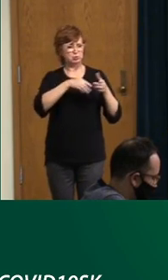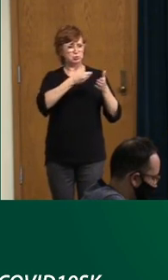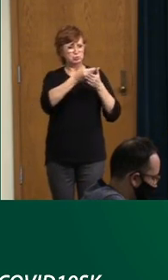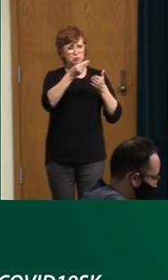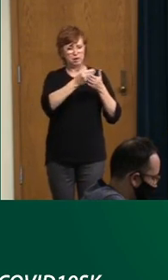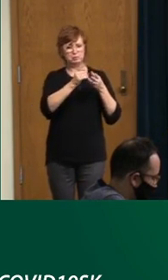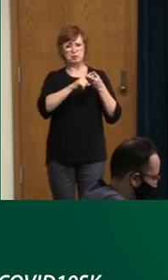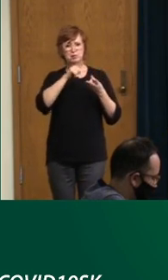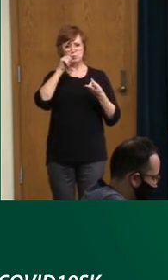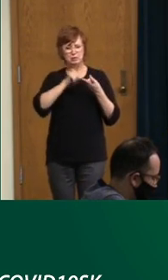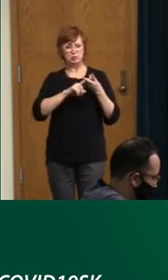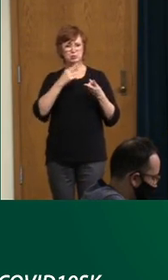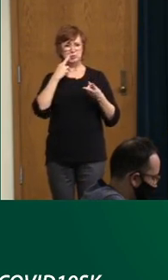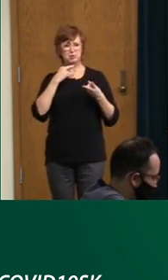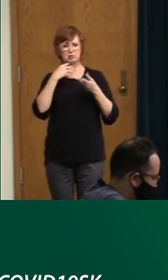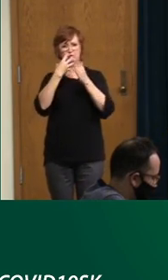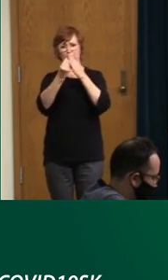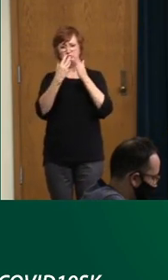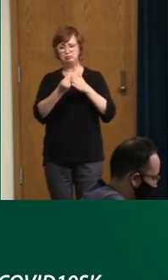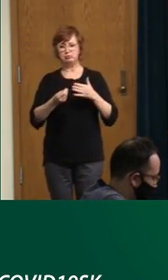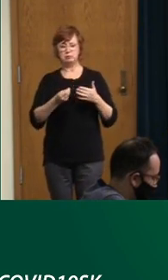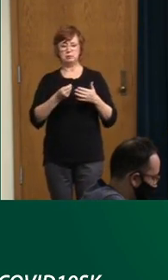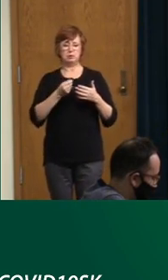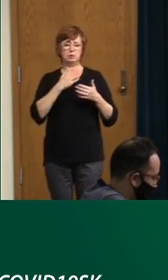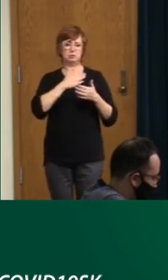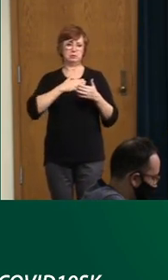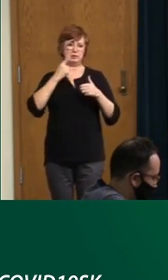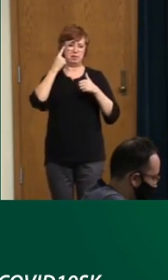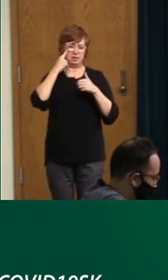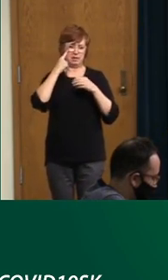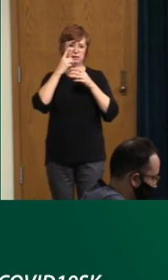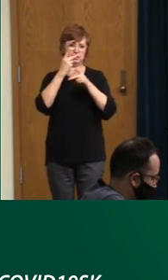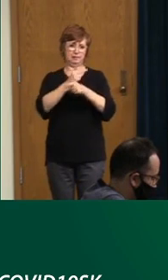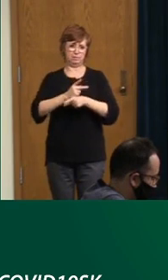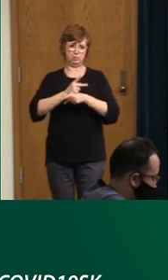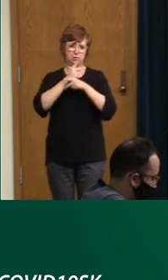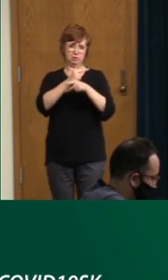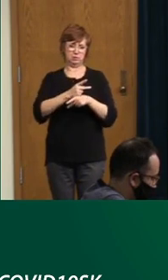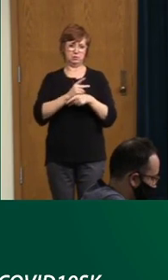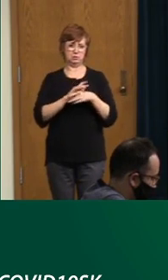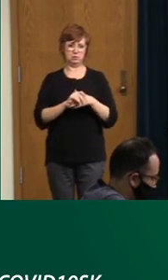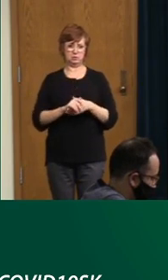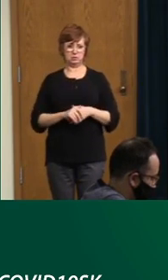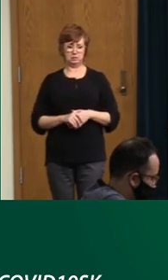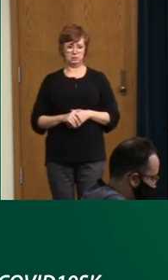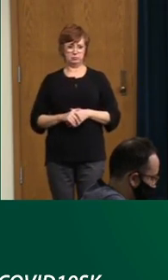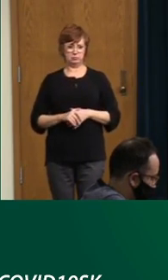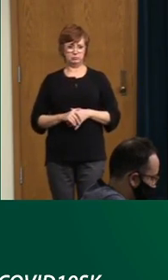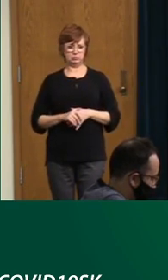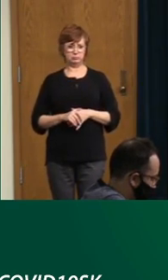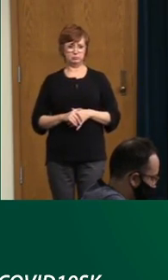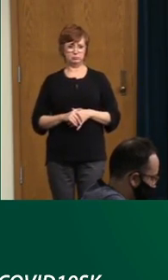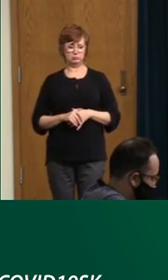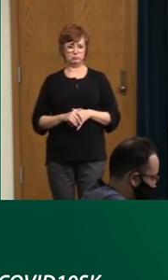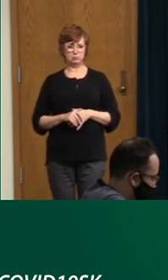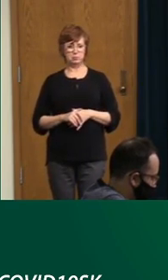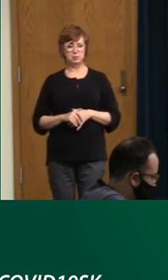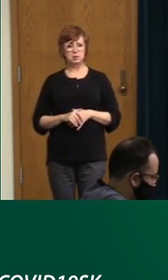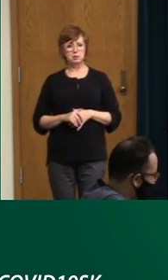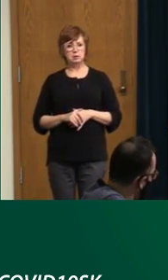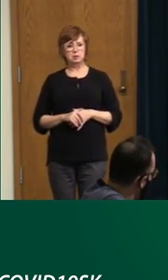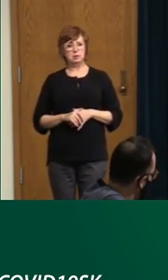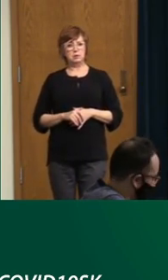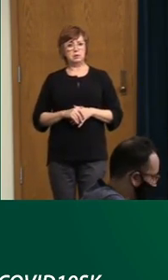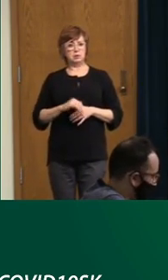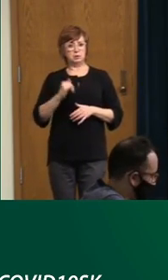get-together, think very carefully. Obviously, home is not possible right now. Even at another setting, if it's your close household members